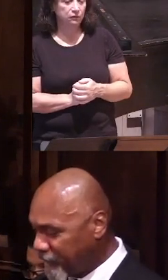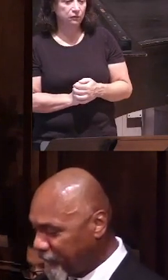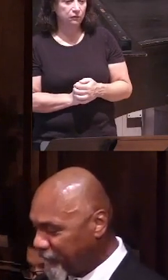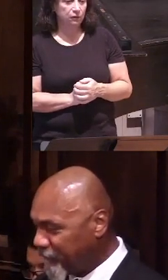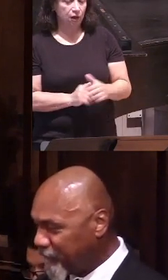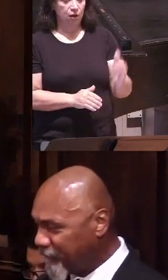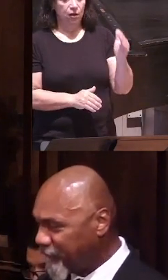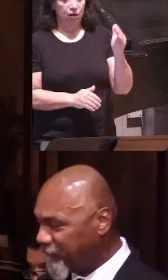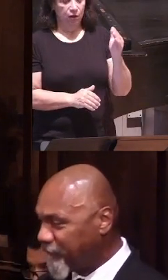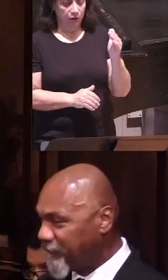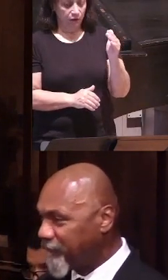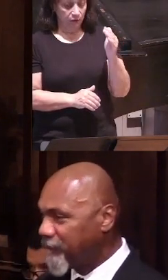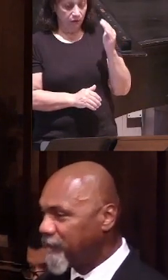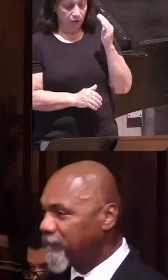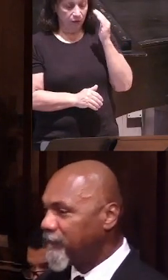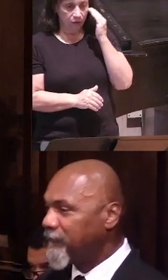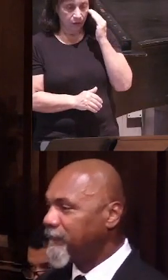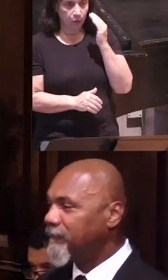No more,